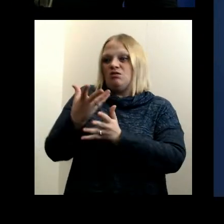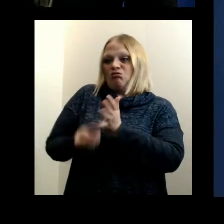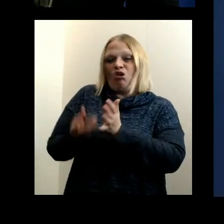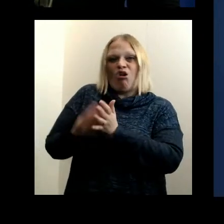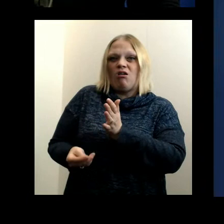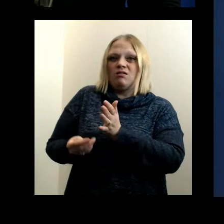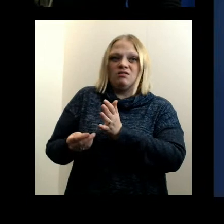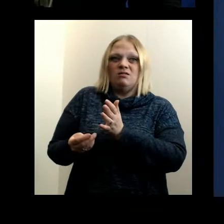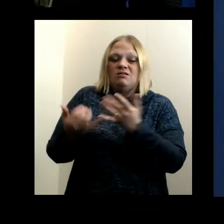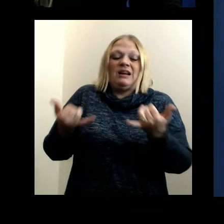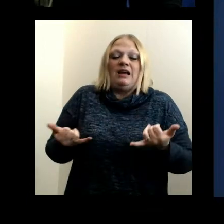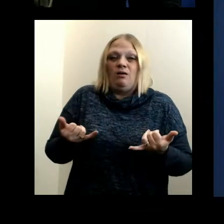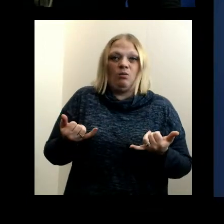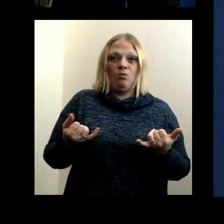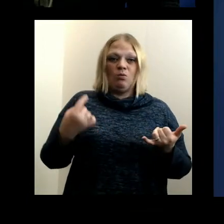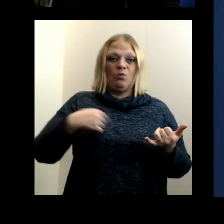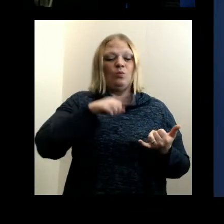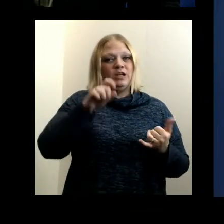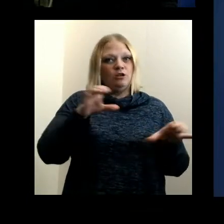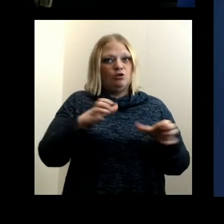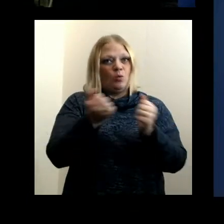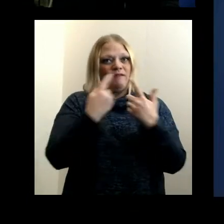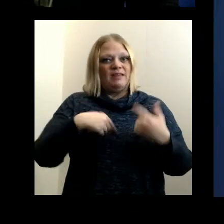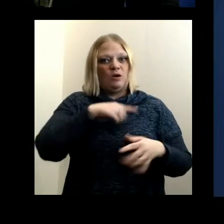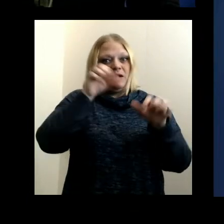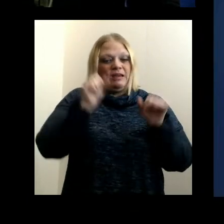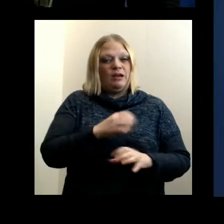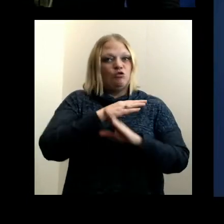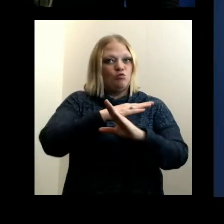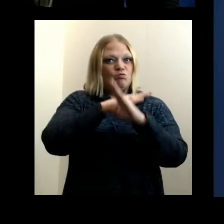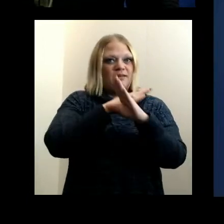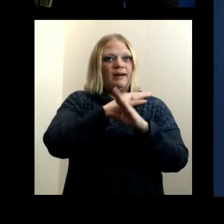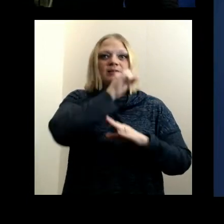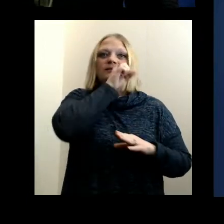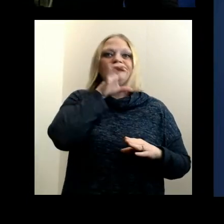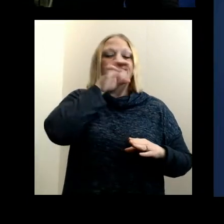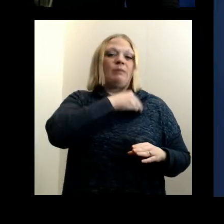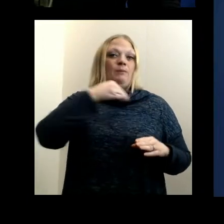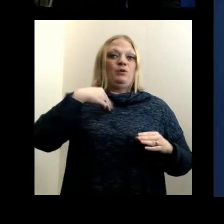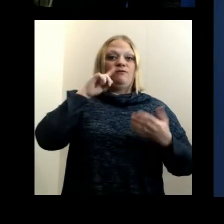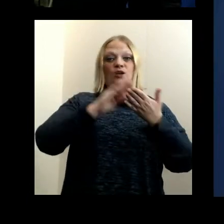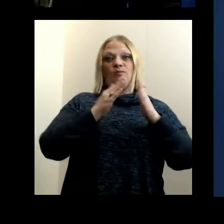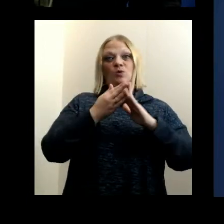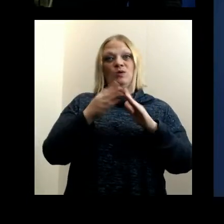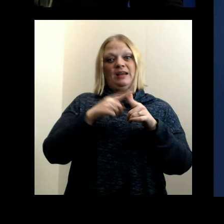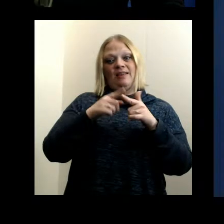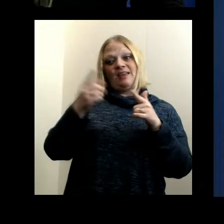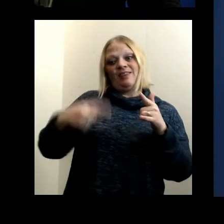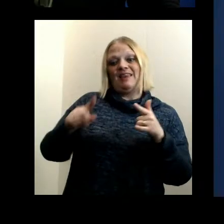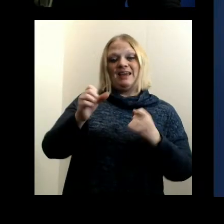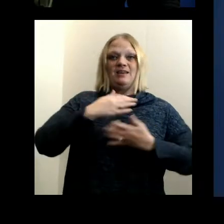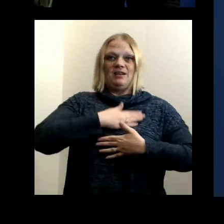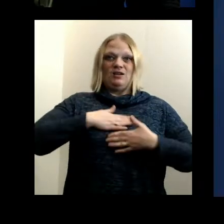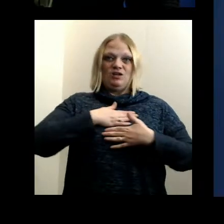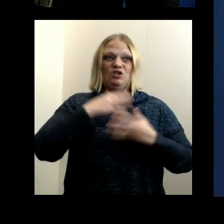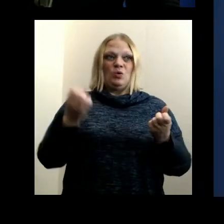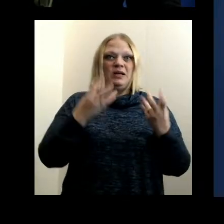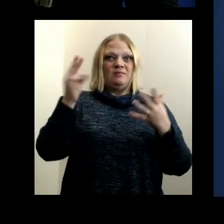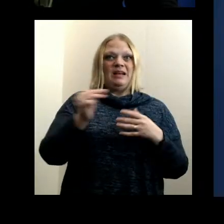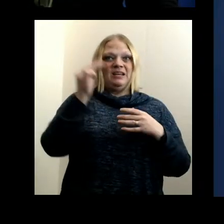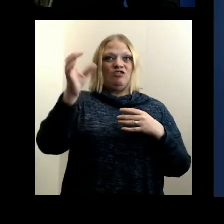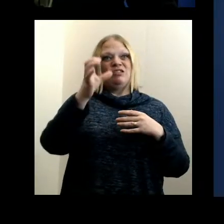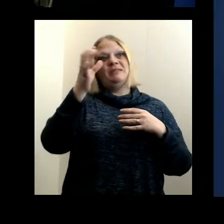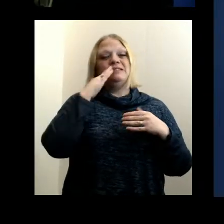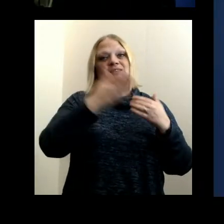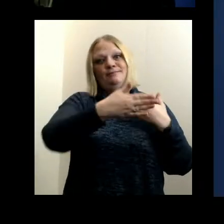speak. Let's do all we can to protect as many of our senior members of the community so that they can enjoy as many Christmases in the future going